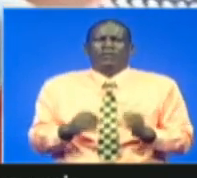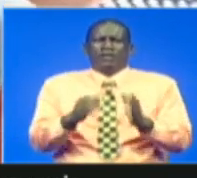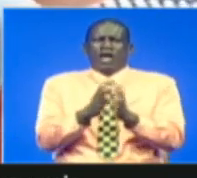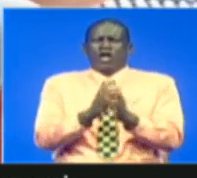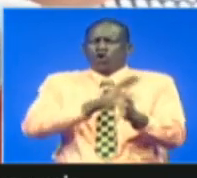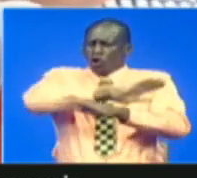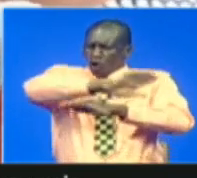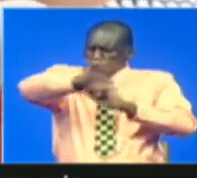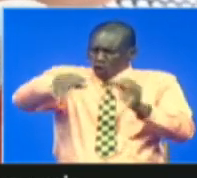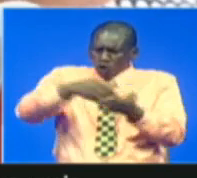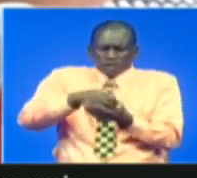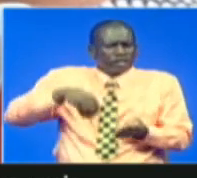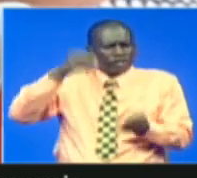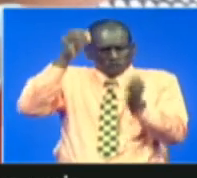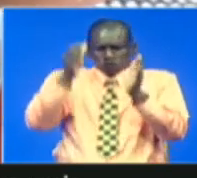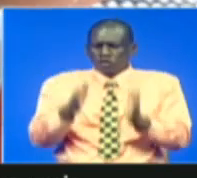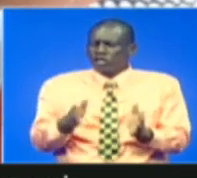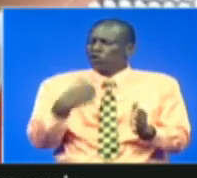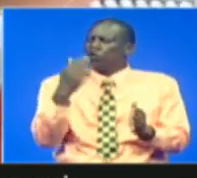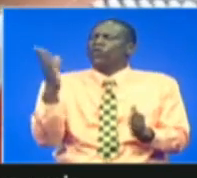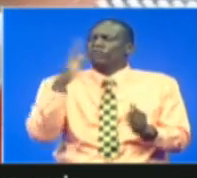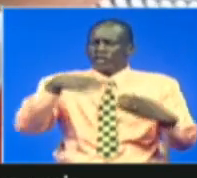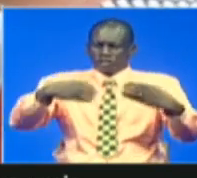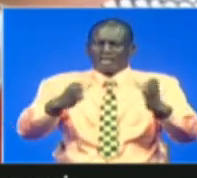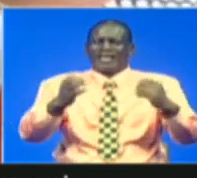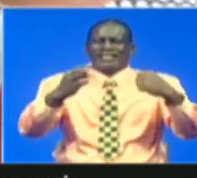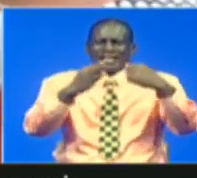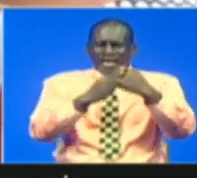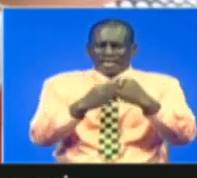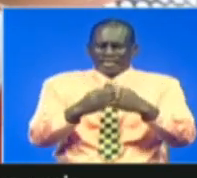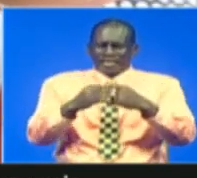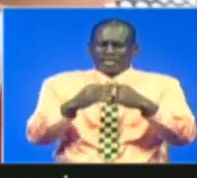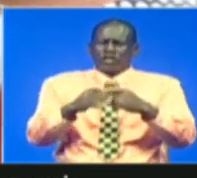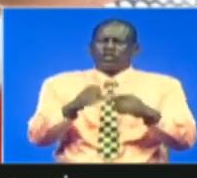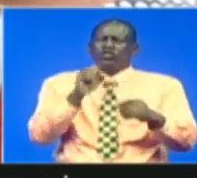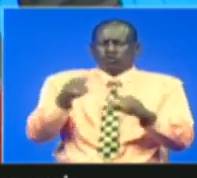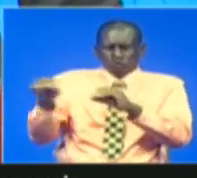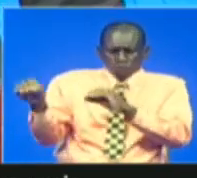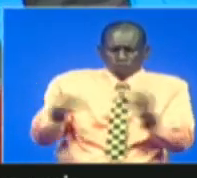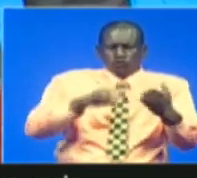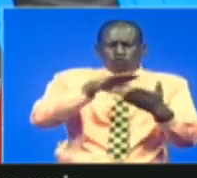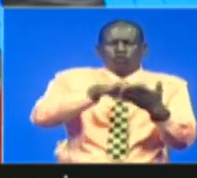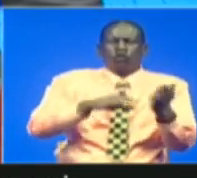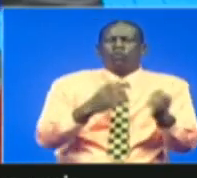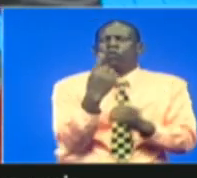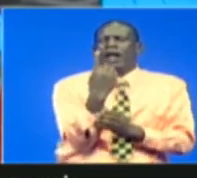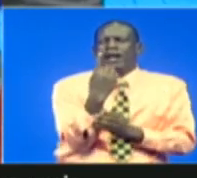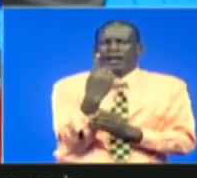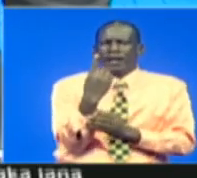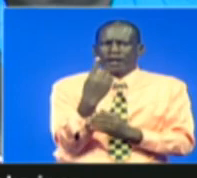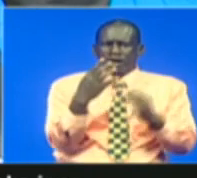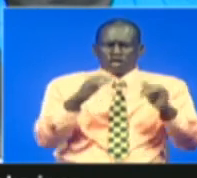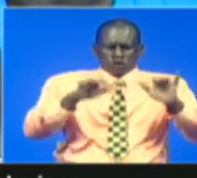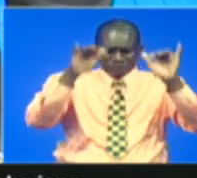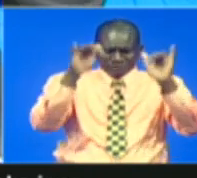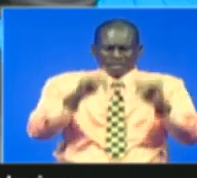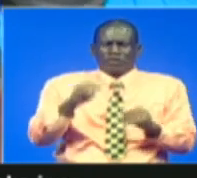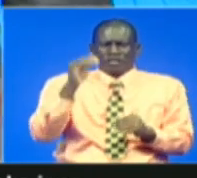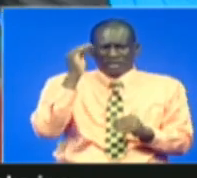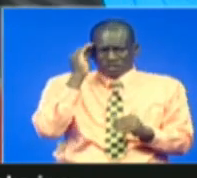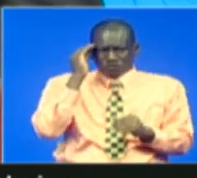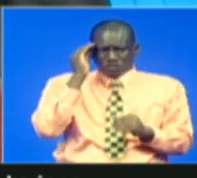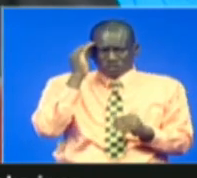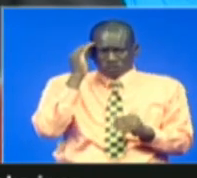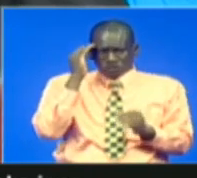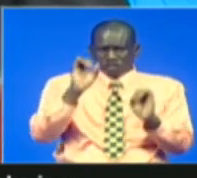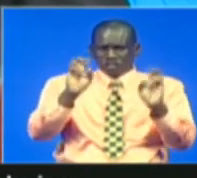all our learners who completed Standard 8 have moved on to Form 1. Naam, tusalie katika masuala yayo hayo ya